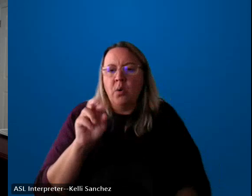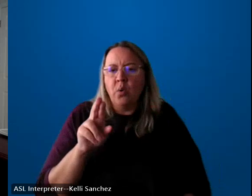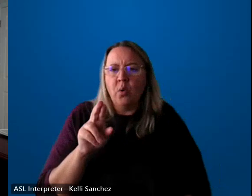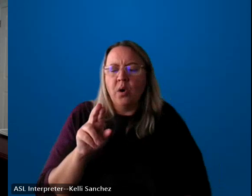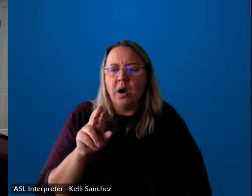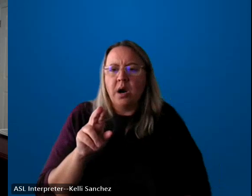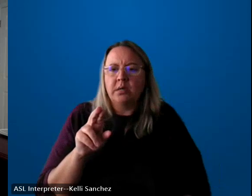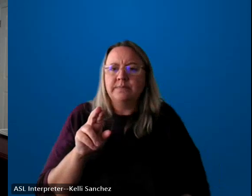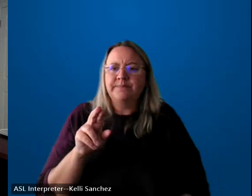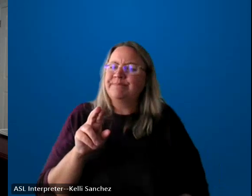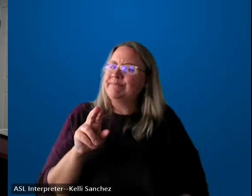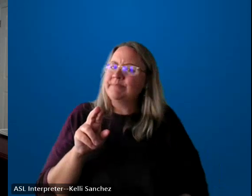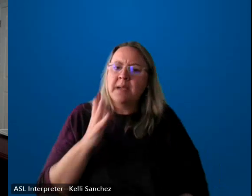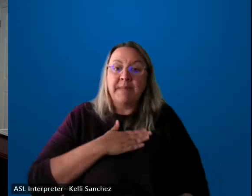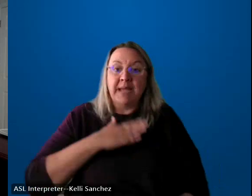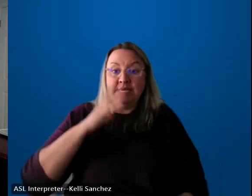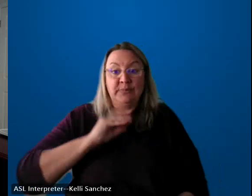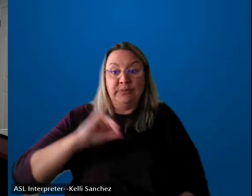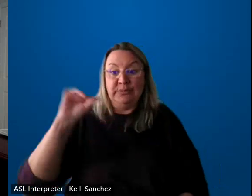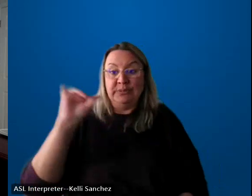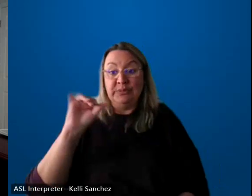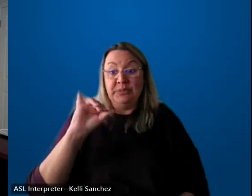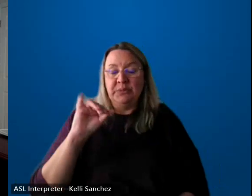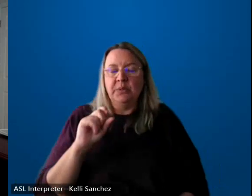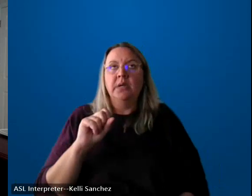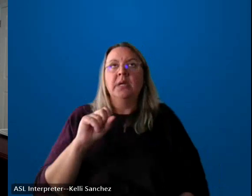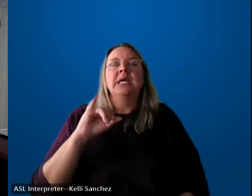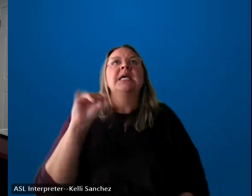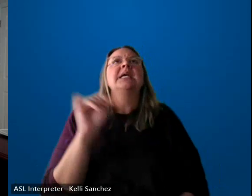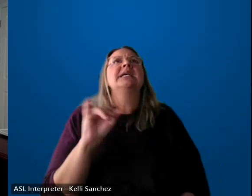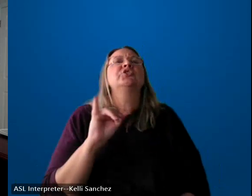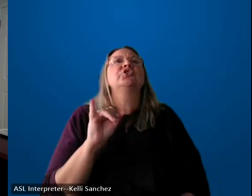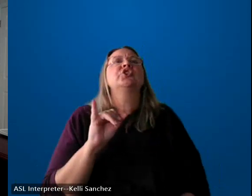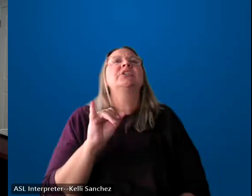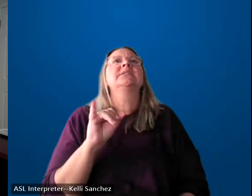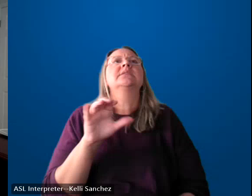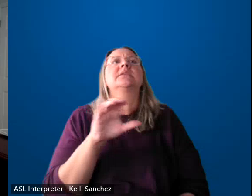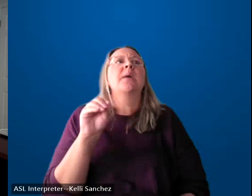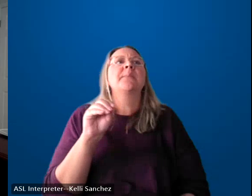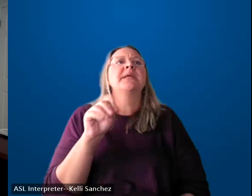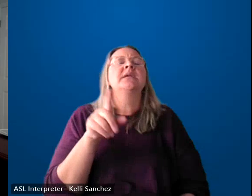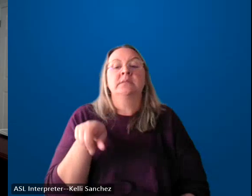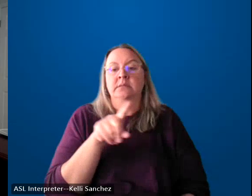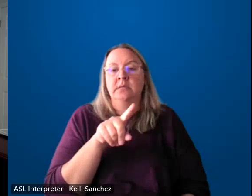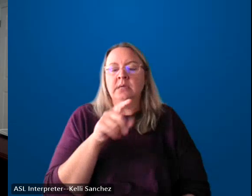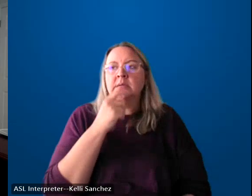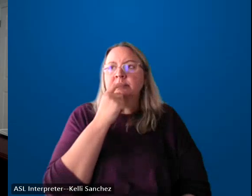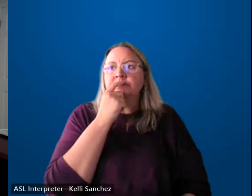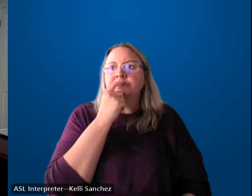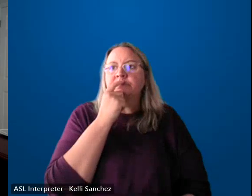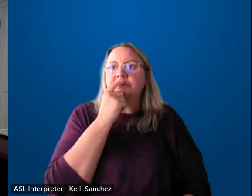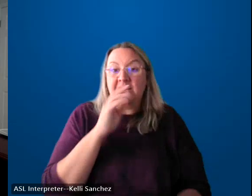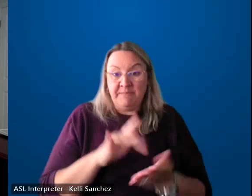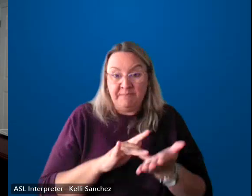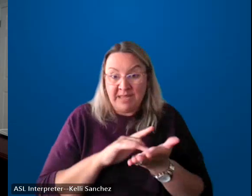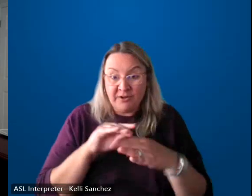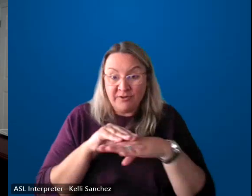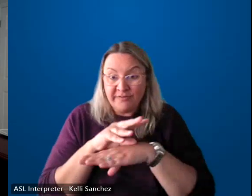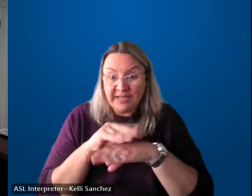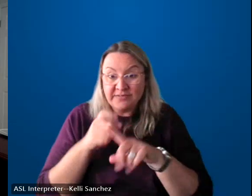think some my experience too is that insurance companies, even though they're getting the medical advice from